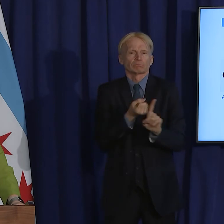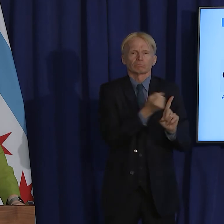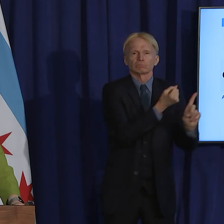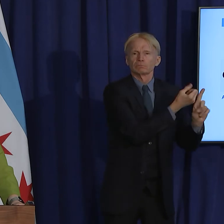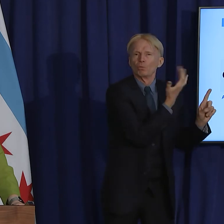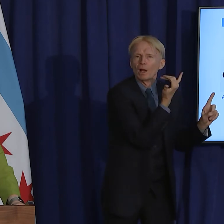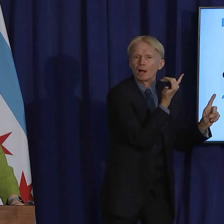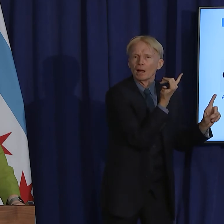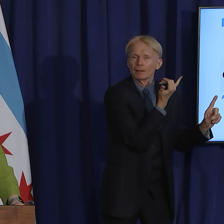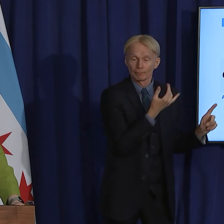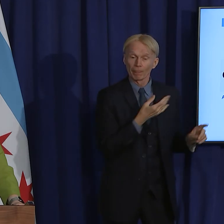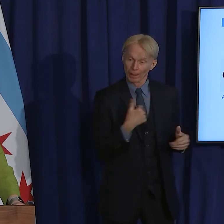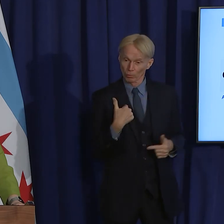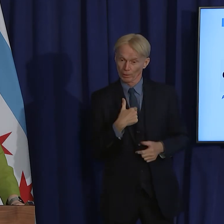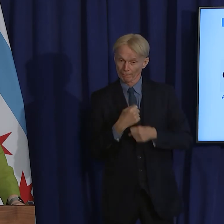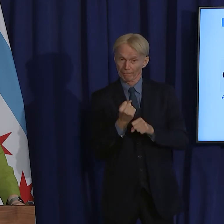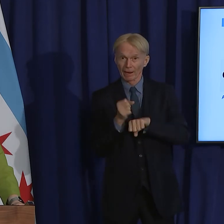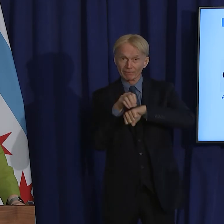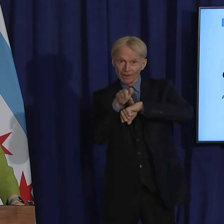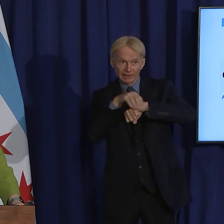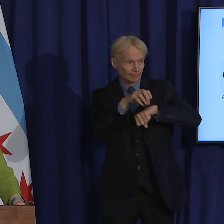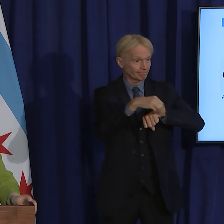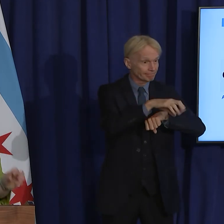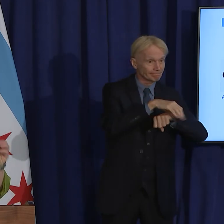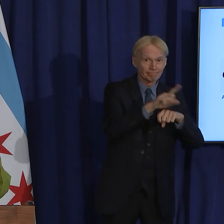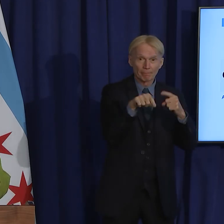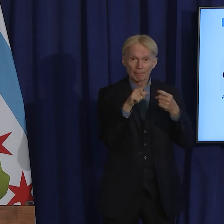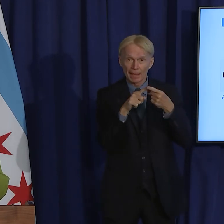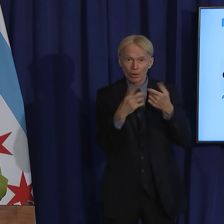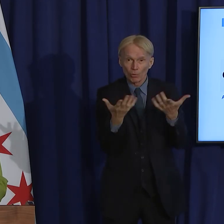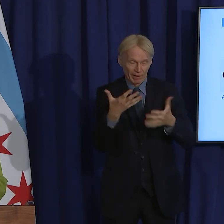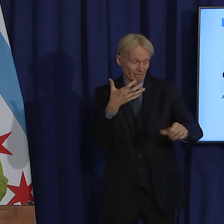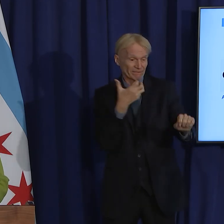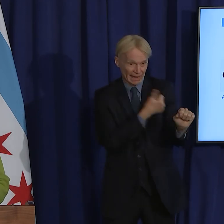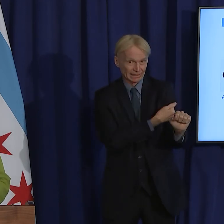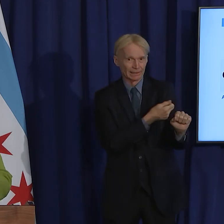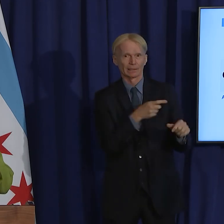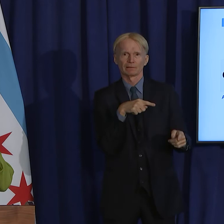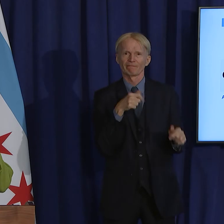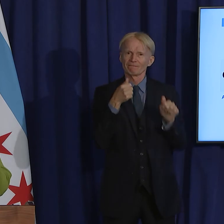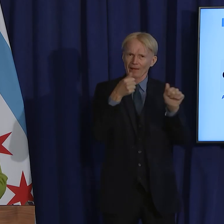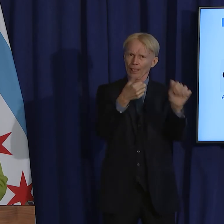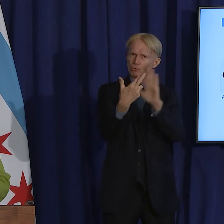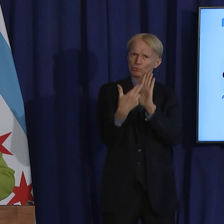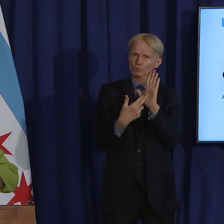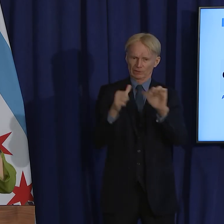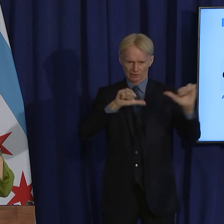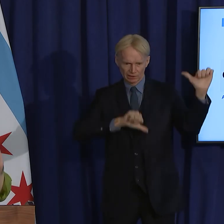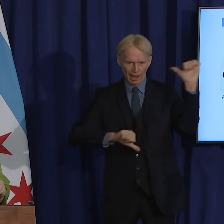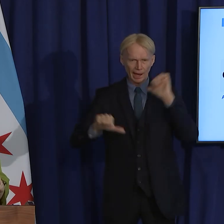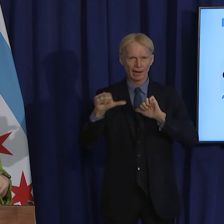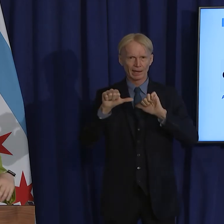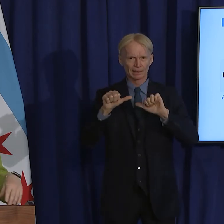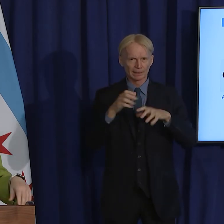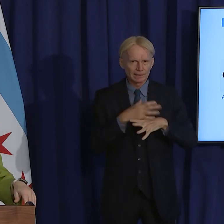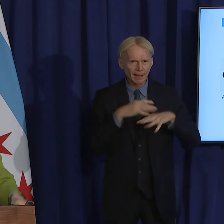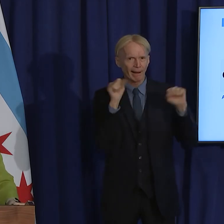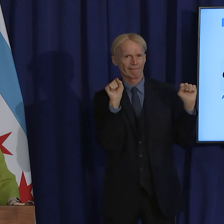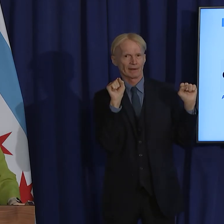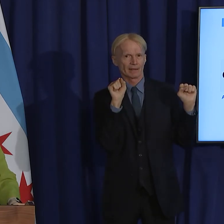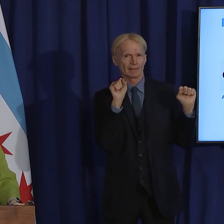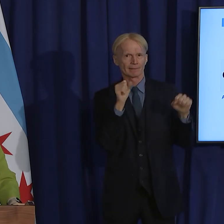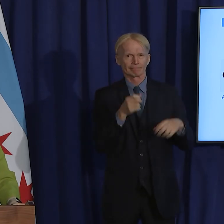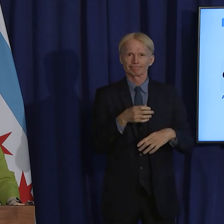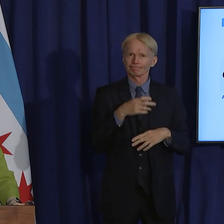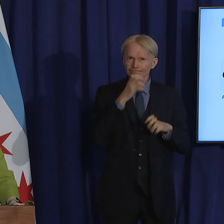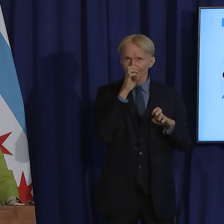of the recommendations that we make about vaccine are based in the best science with safety and efficacy